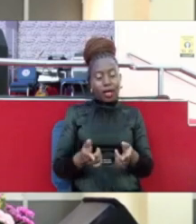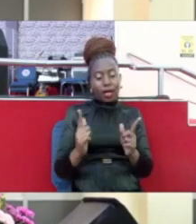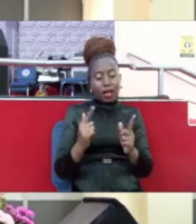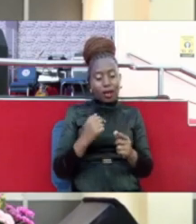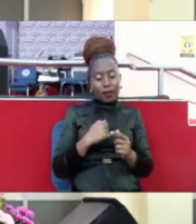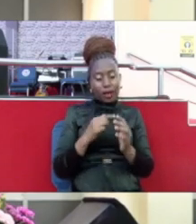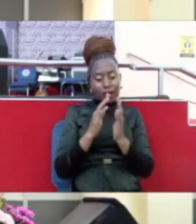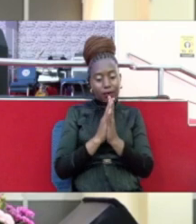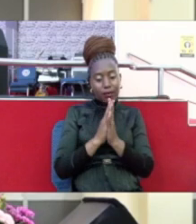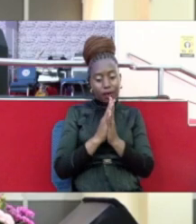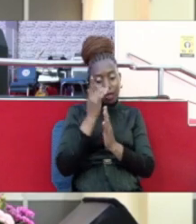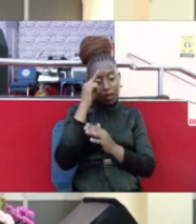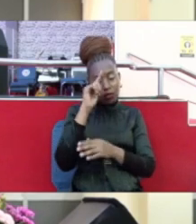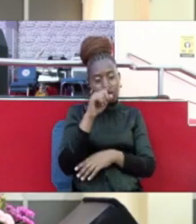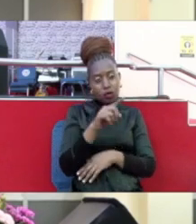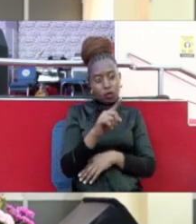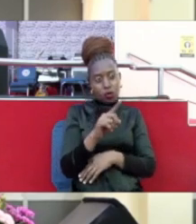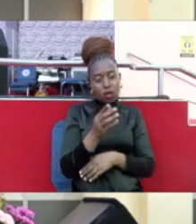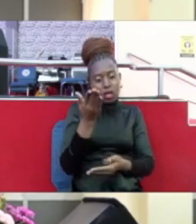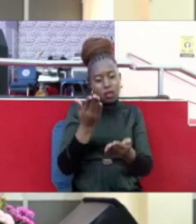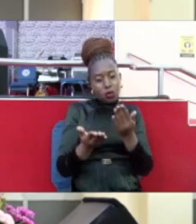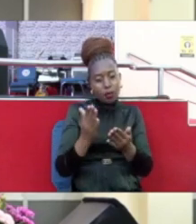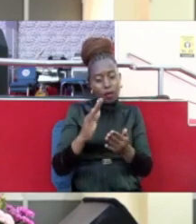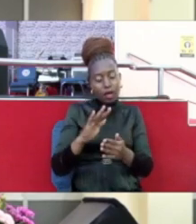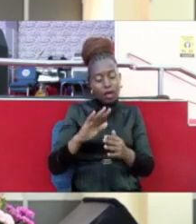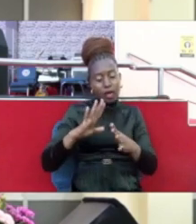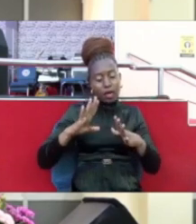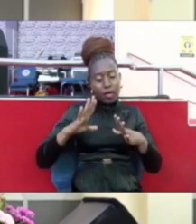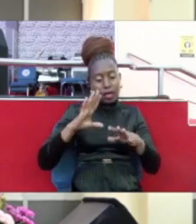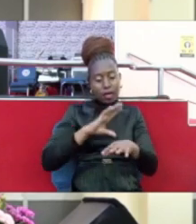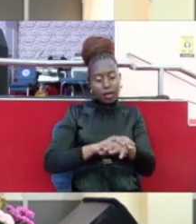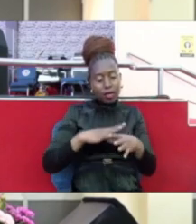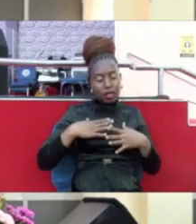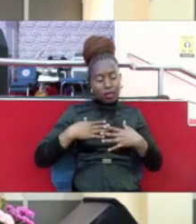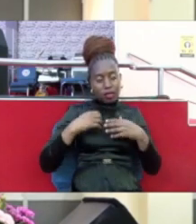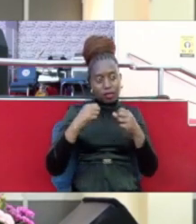Hebu ni kuombe. That you'll recover. Ili upate uponyaji.